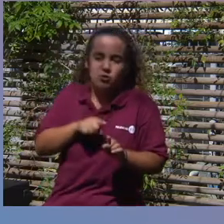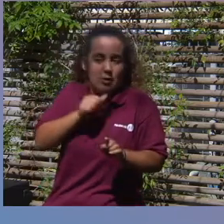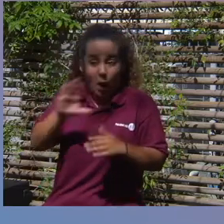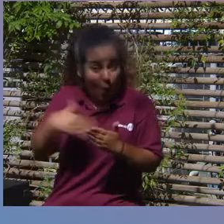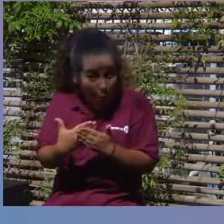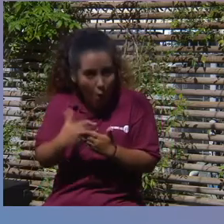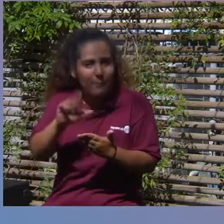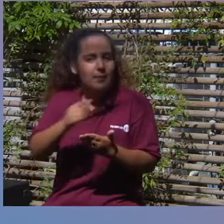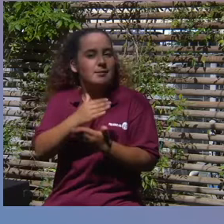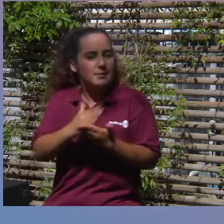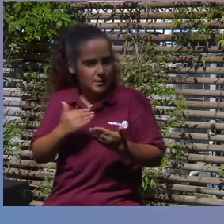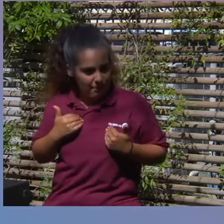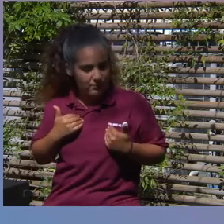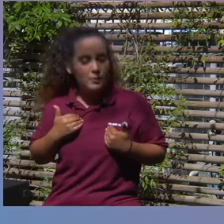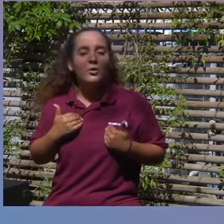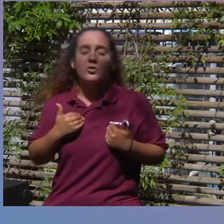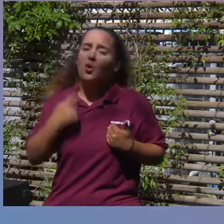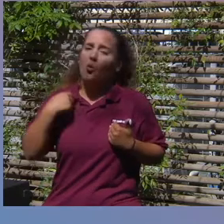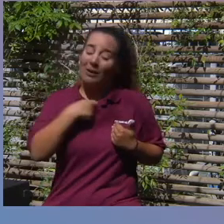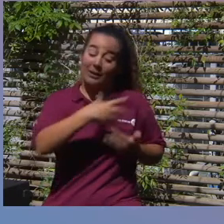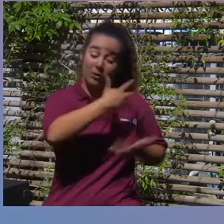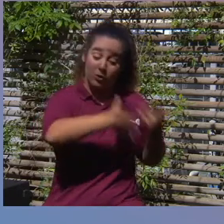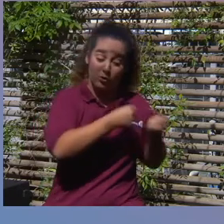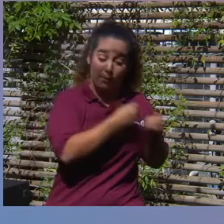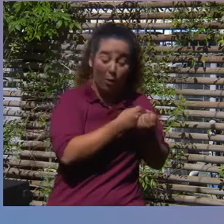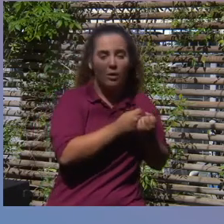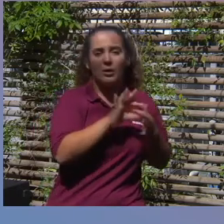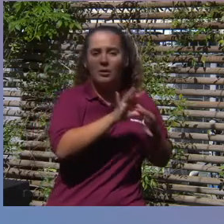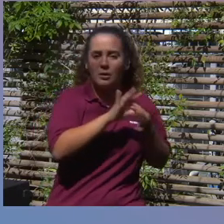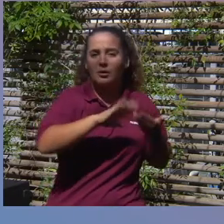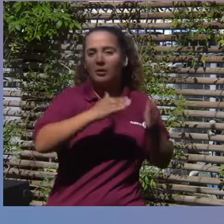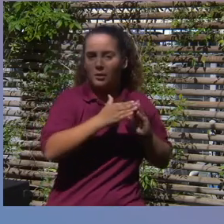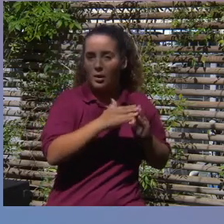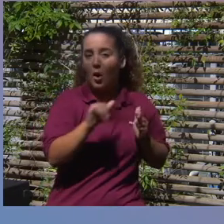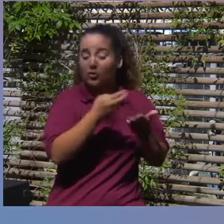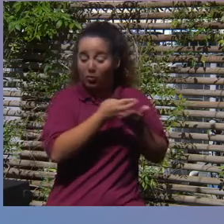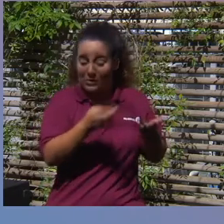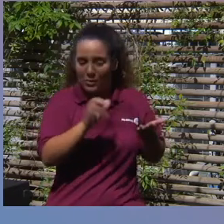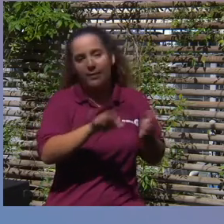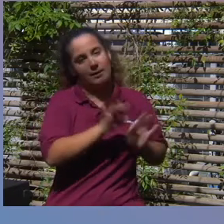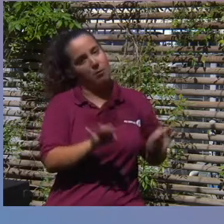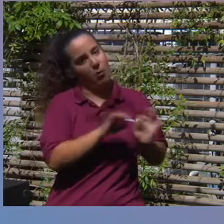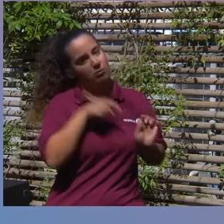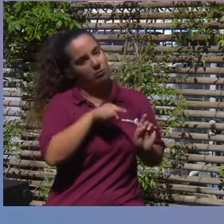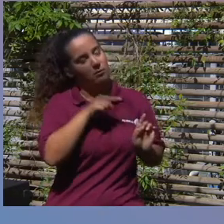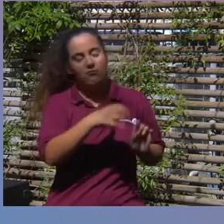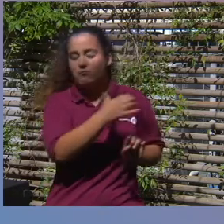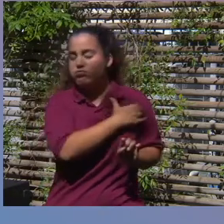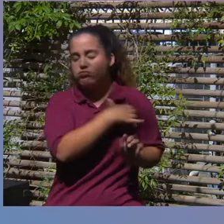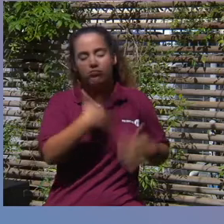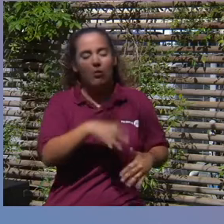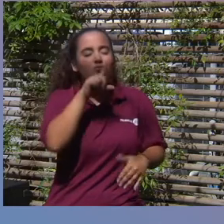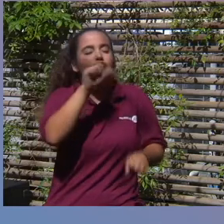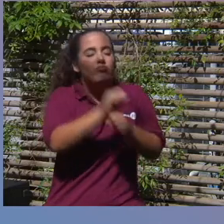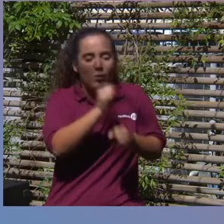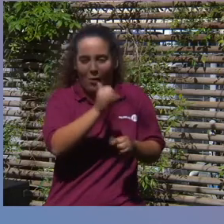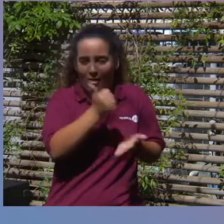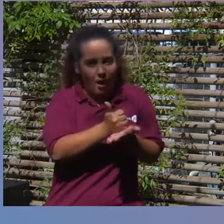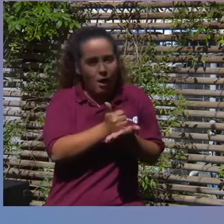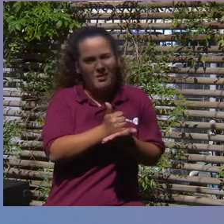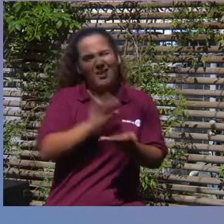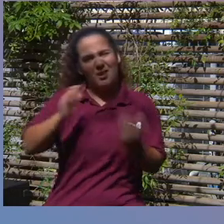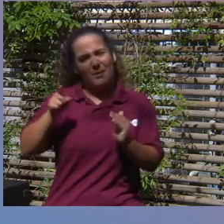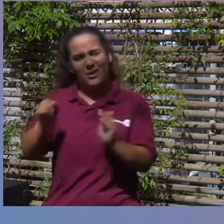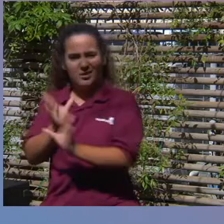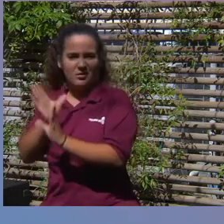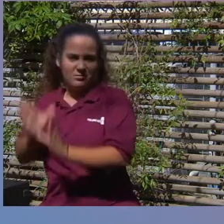that social support, community, connection, and access to resources is one of the most important, powerful things for anybody, regardless of what your mental state